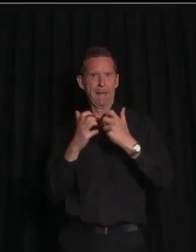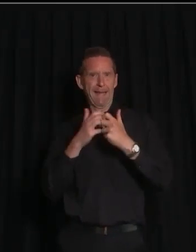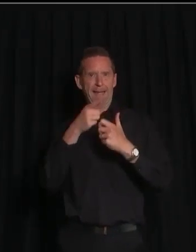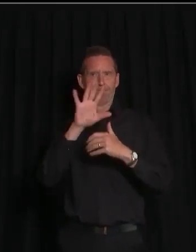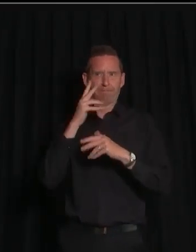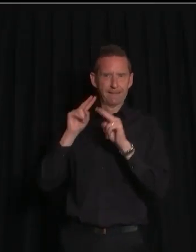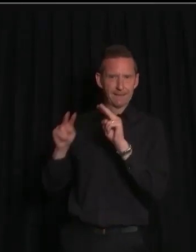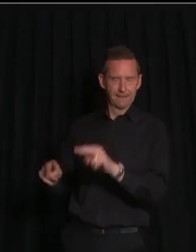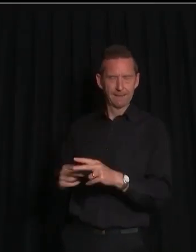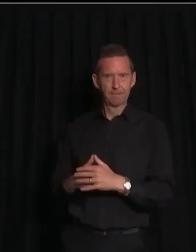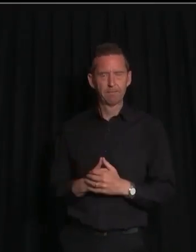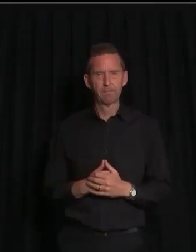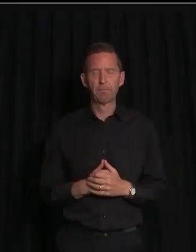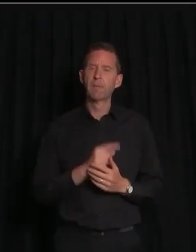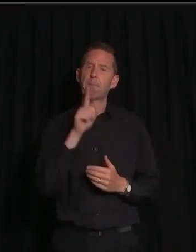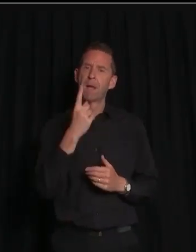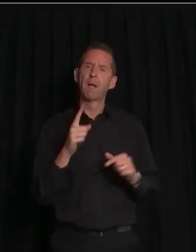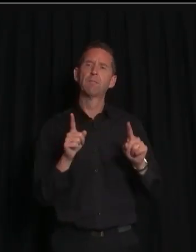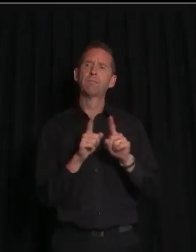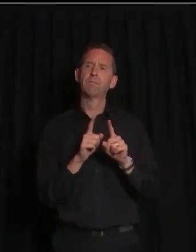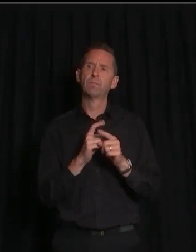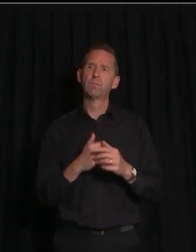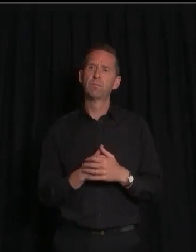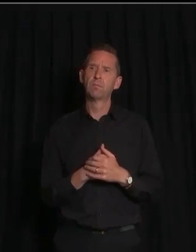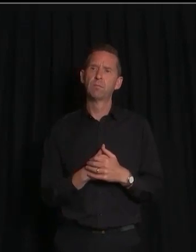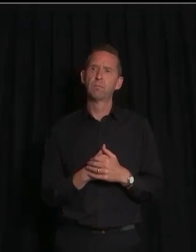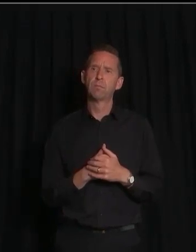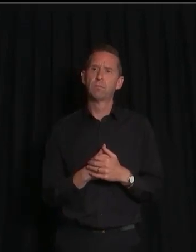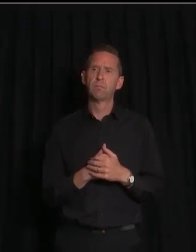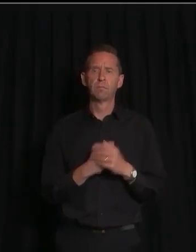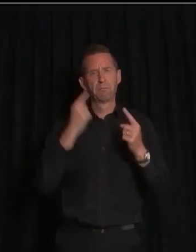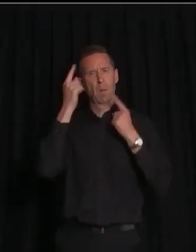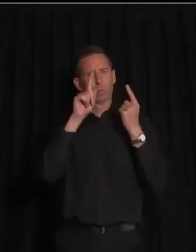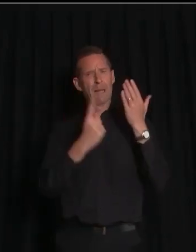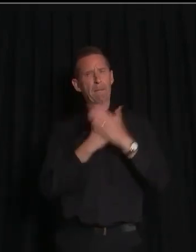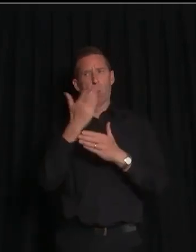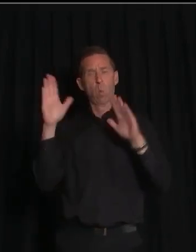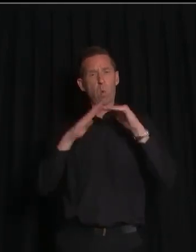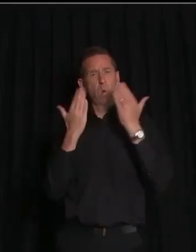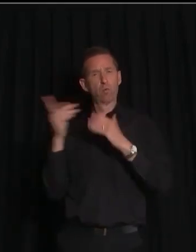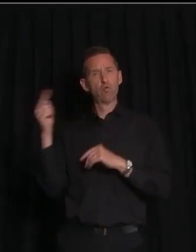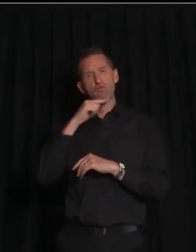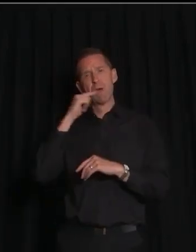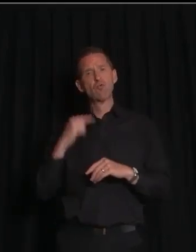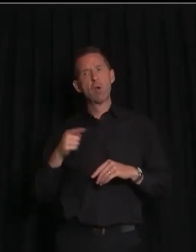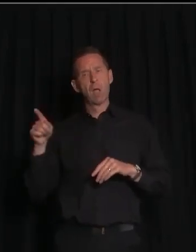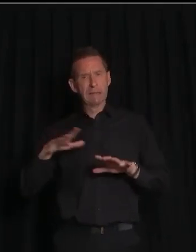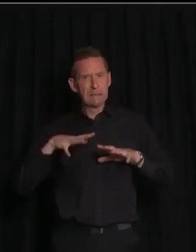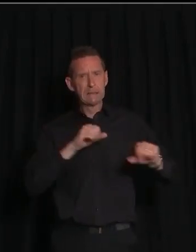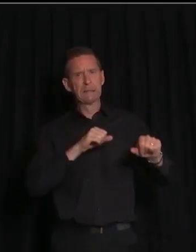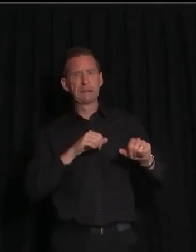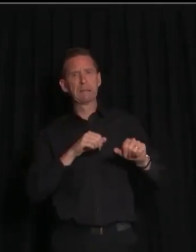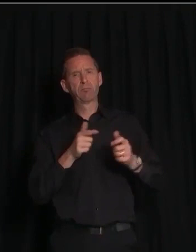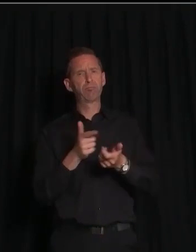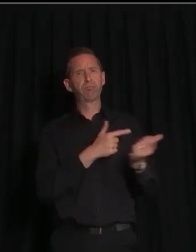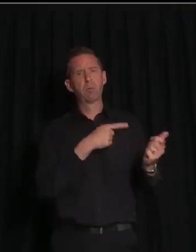and also just thinking about the recent events in the world, the Russian invasion of Ukraine. I am